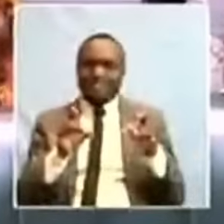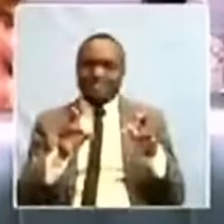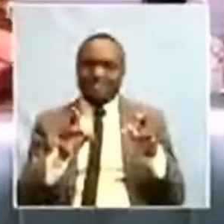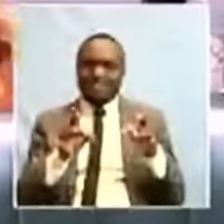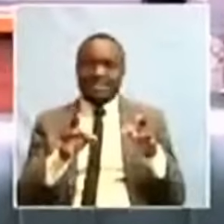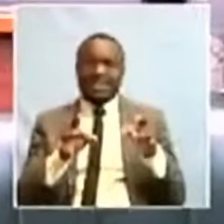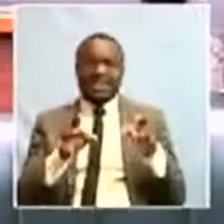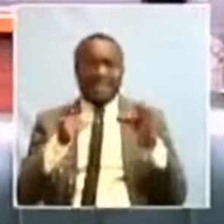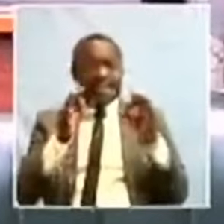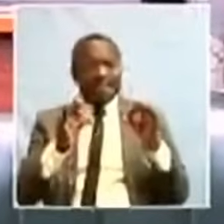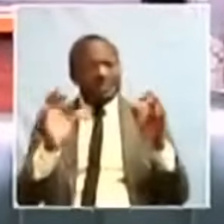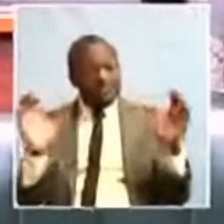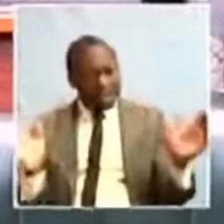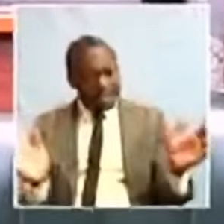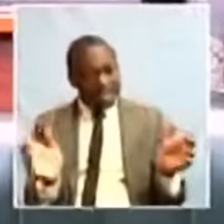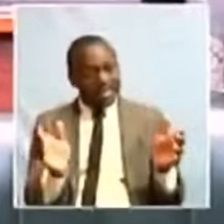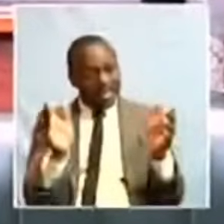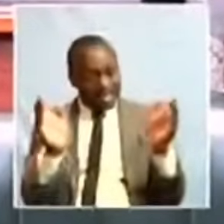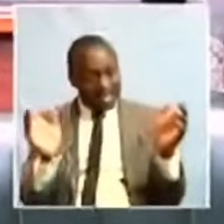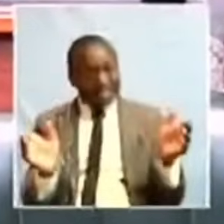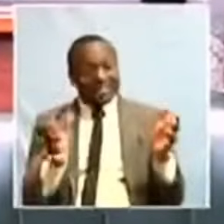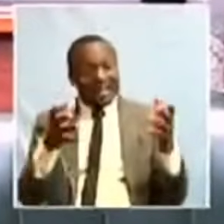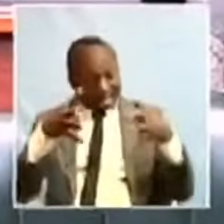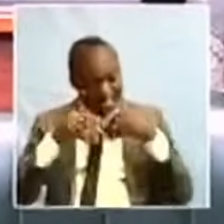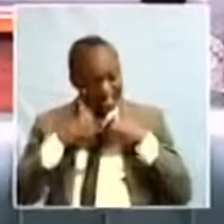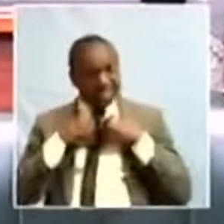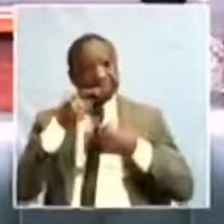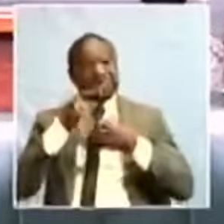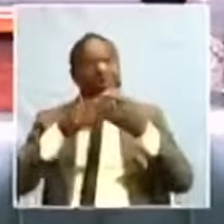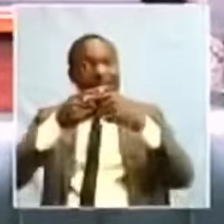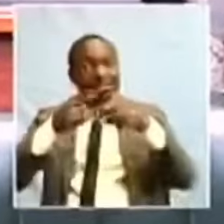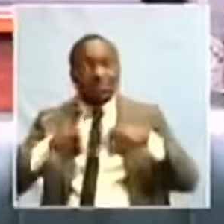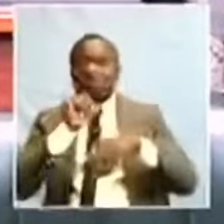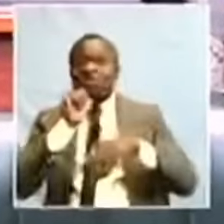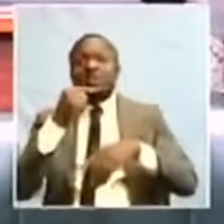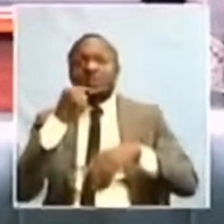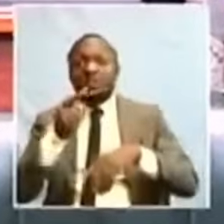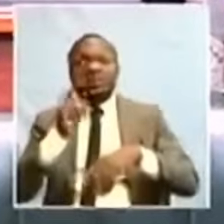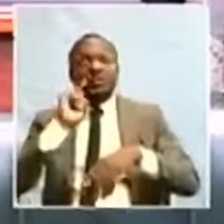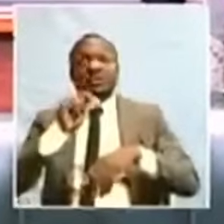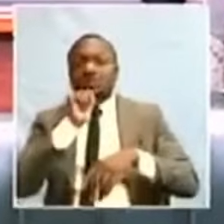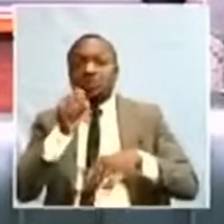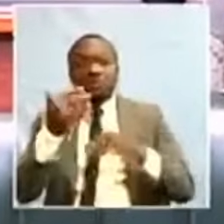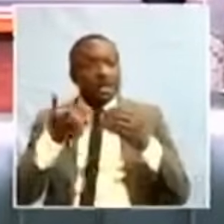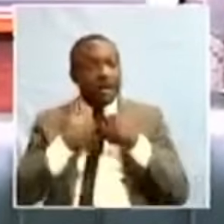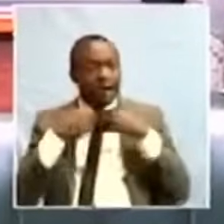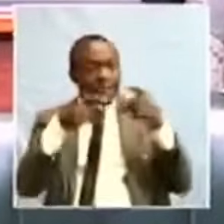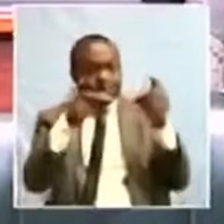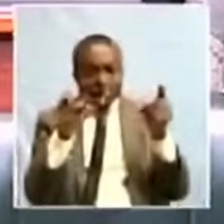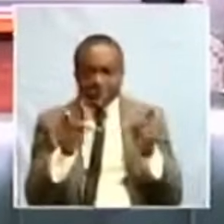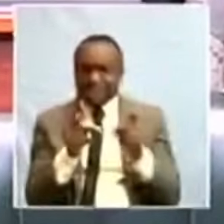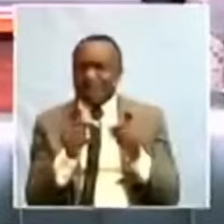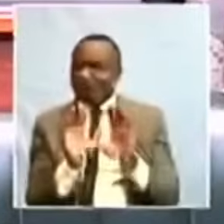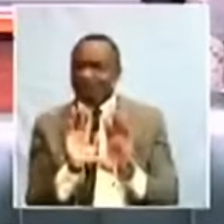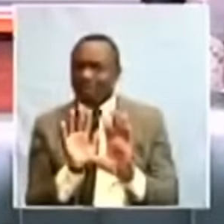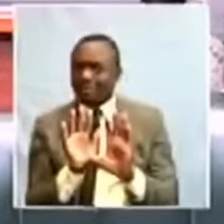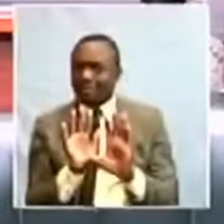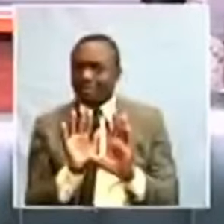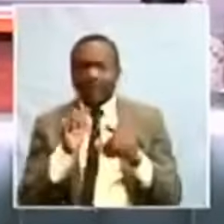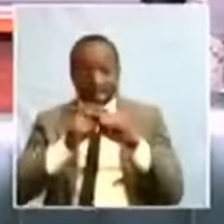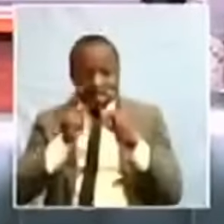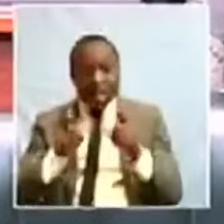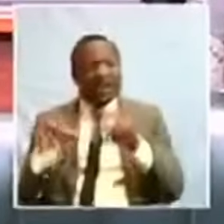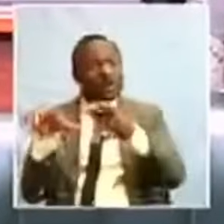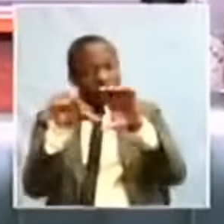you embrace that which is going on, we are not saying you shouldn't have opposition, but